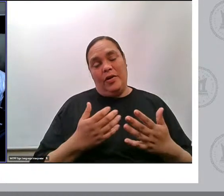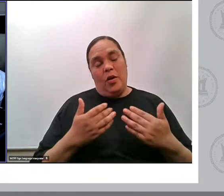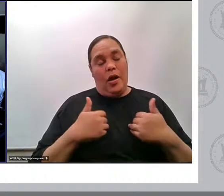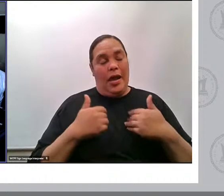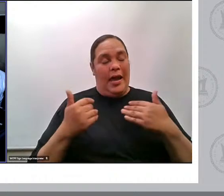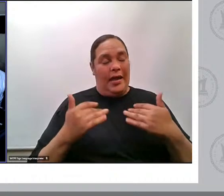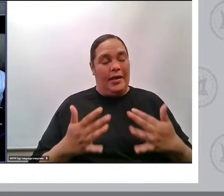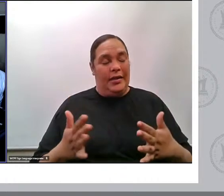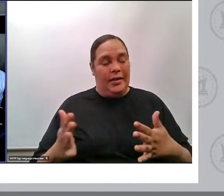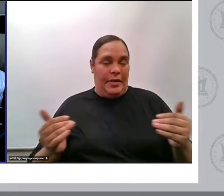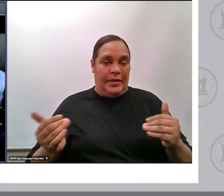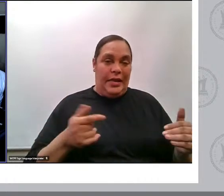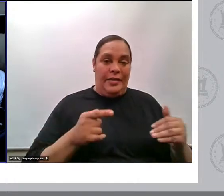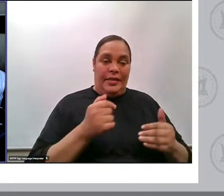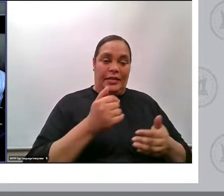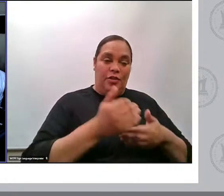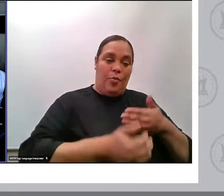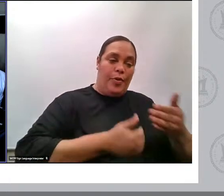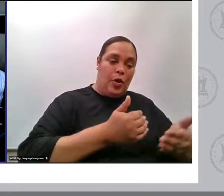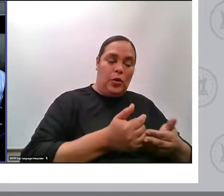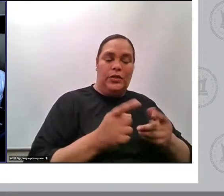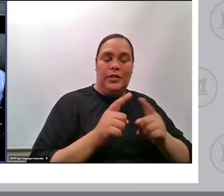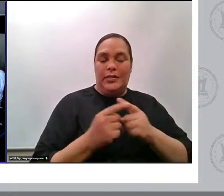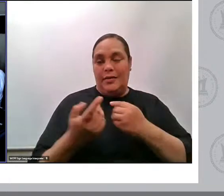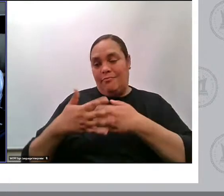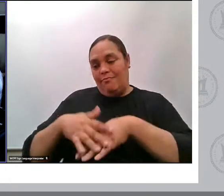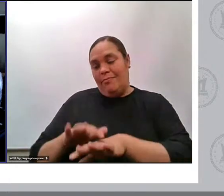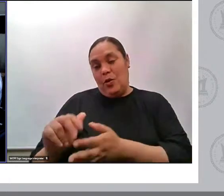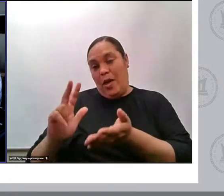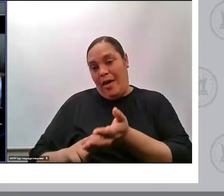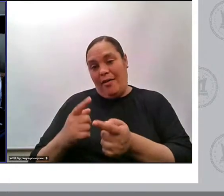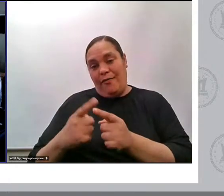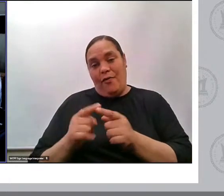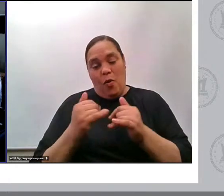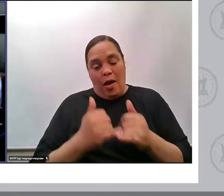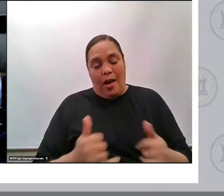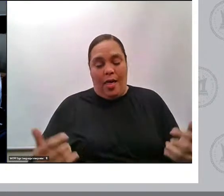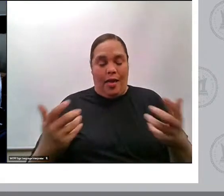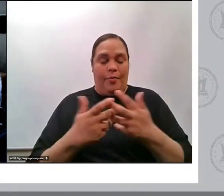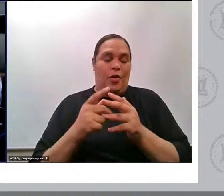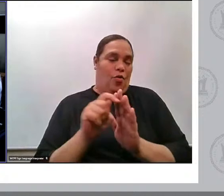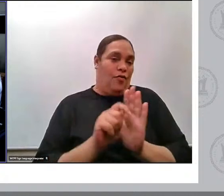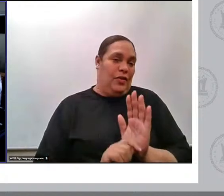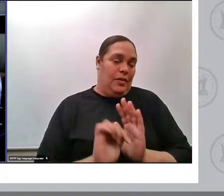administering this process and the implementation of this act for the alignment of the terms?